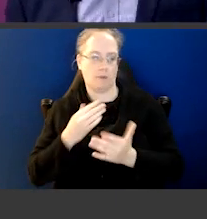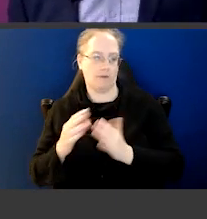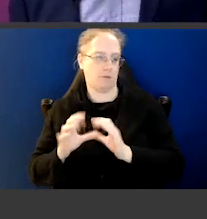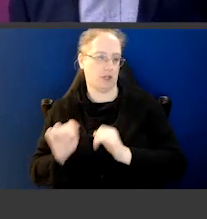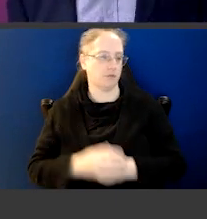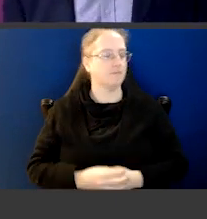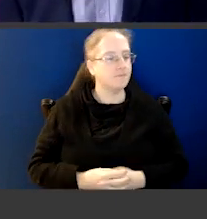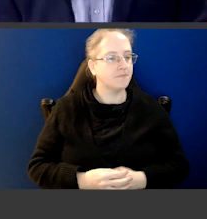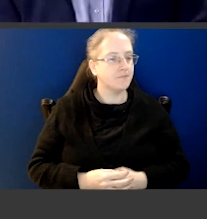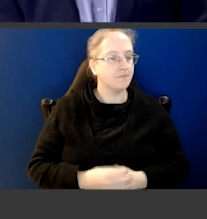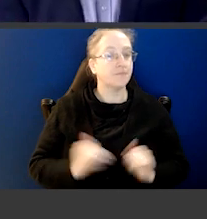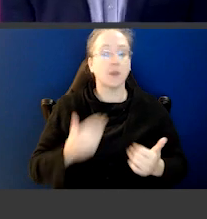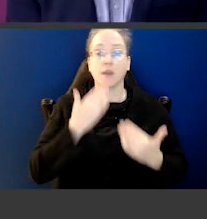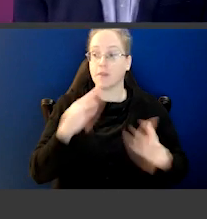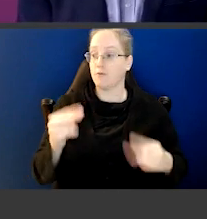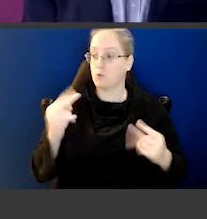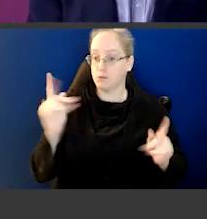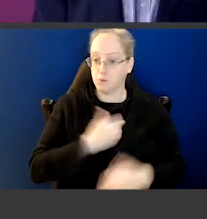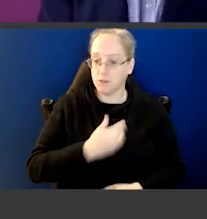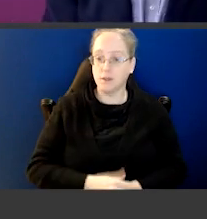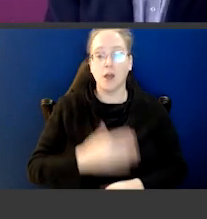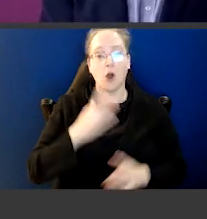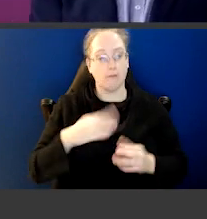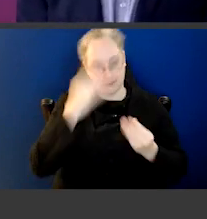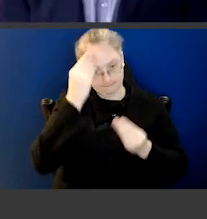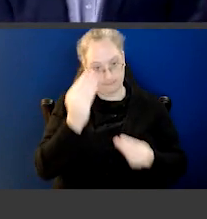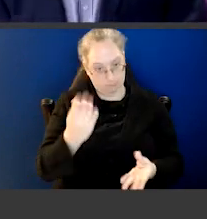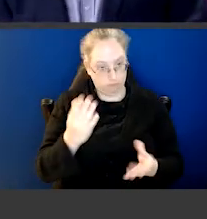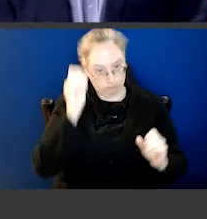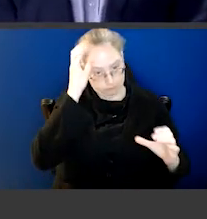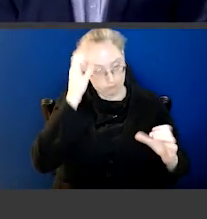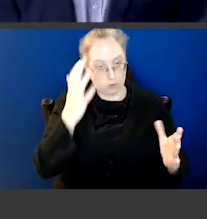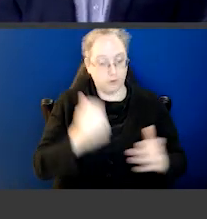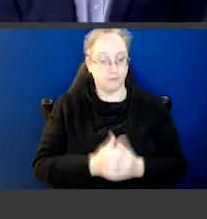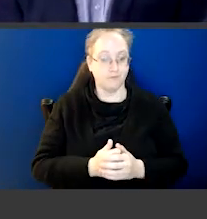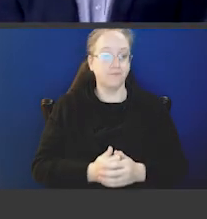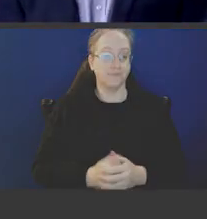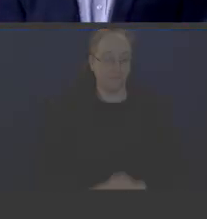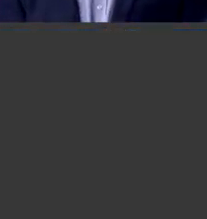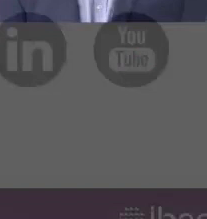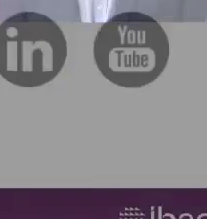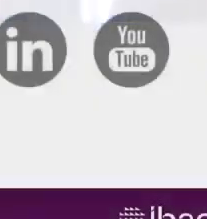newsletters. So once again, thank you very much for your attendance this morning, and hopefully it's been informative.